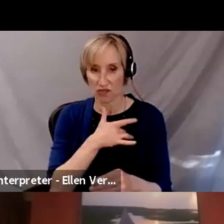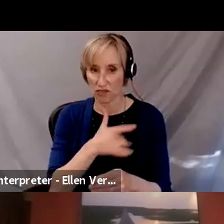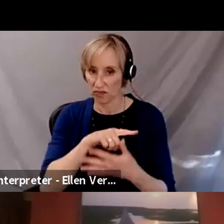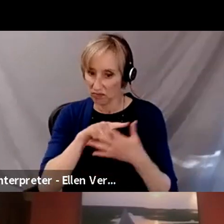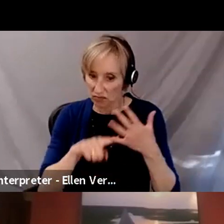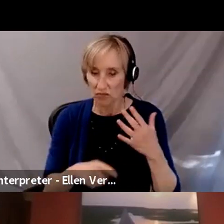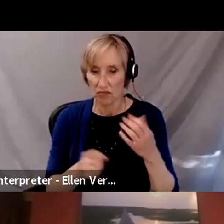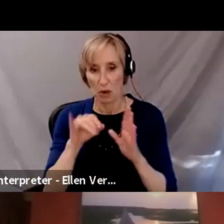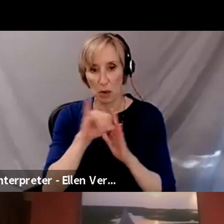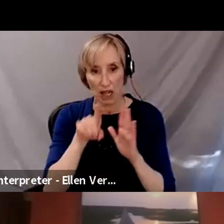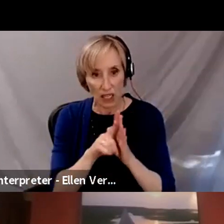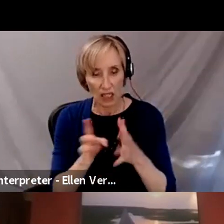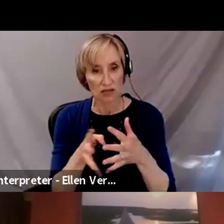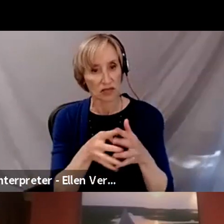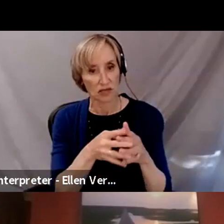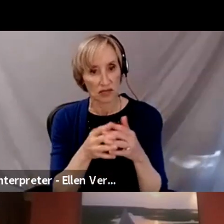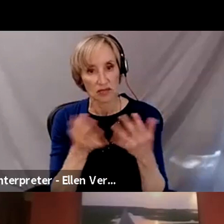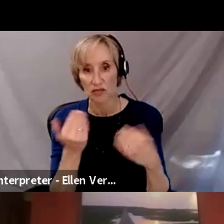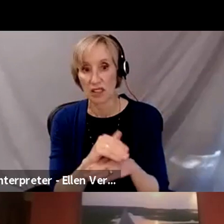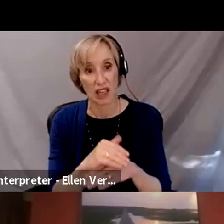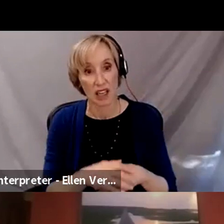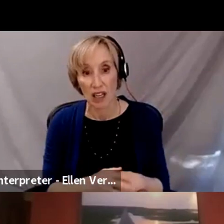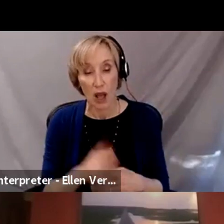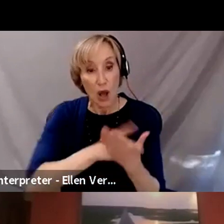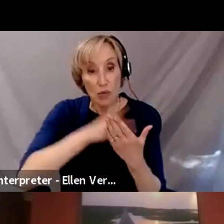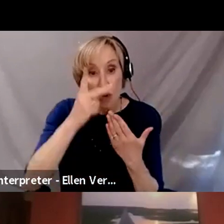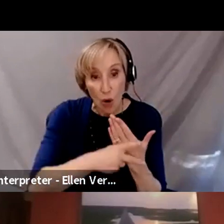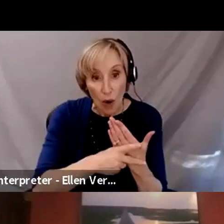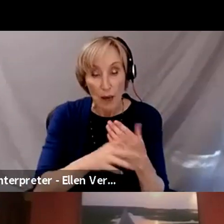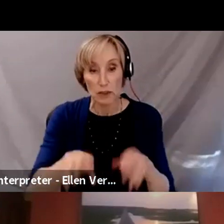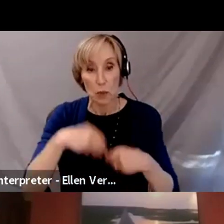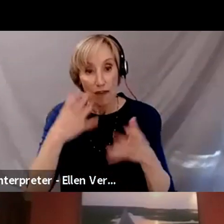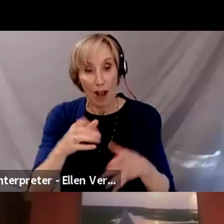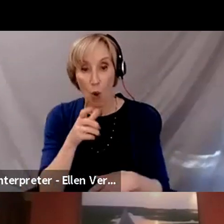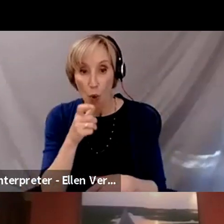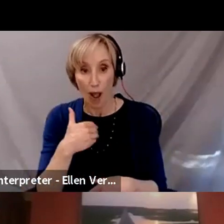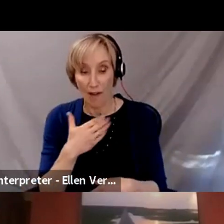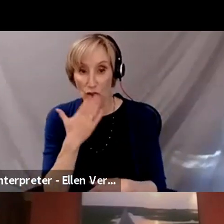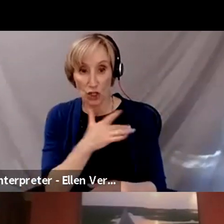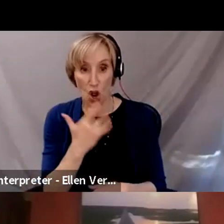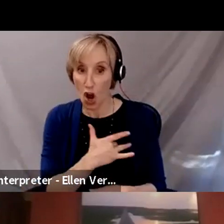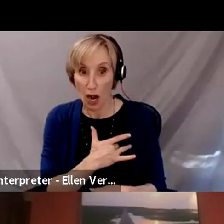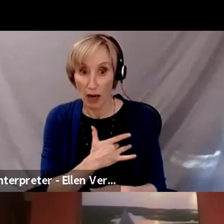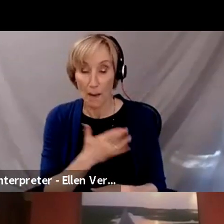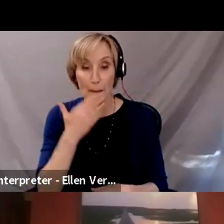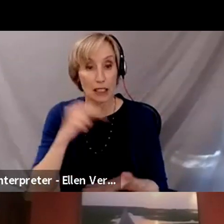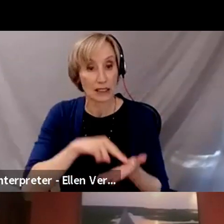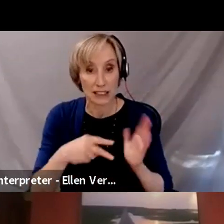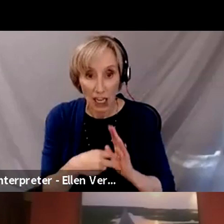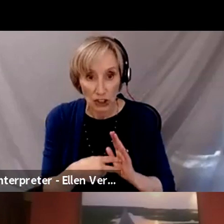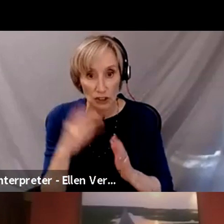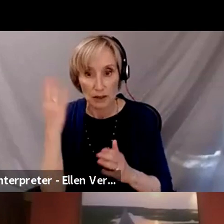overlooked, even by programs and providers with the best of intentions. Who would like to go